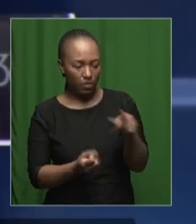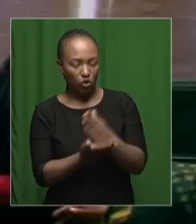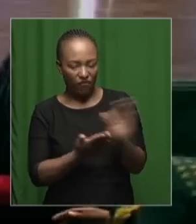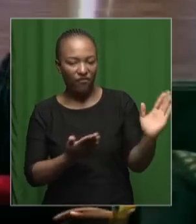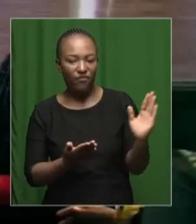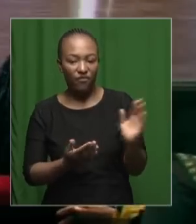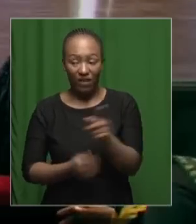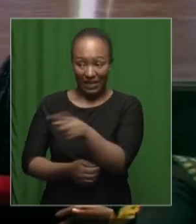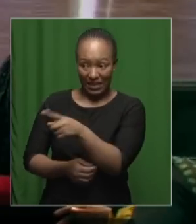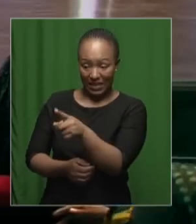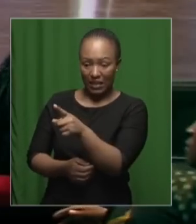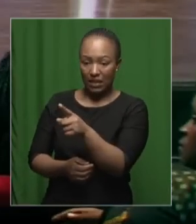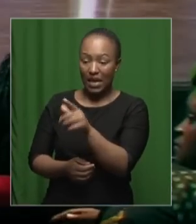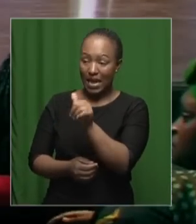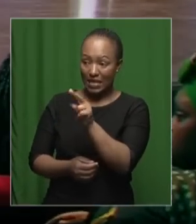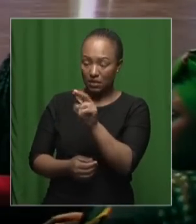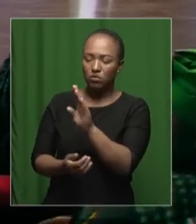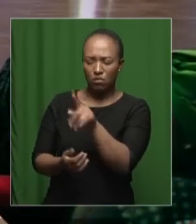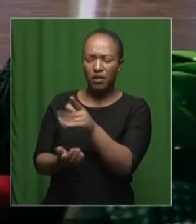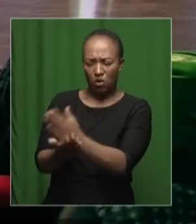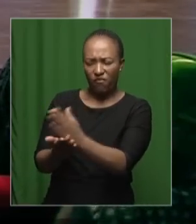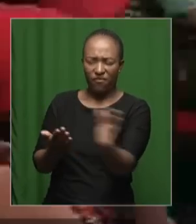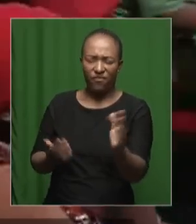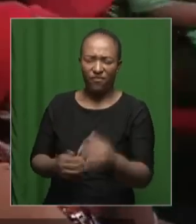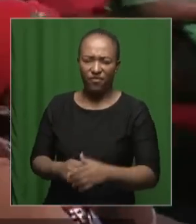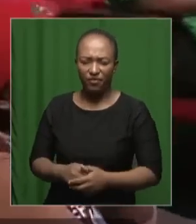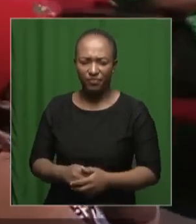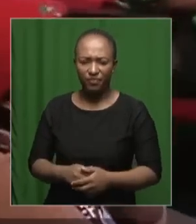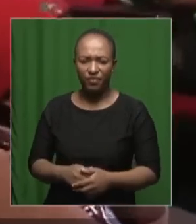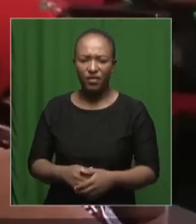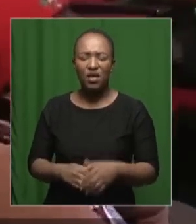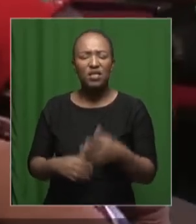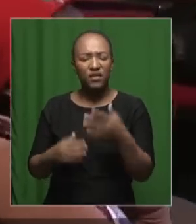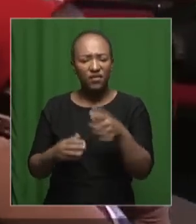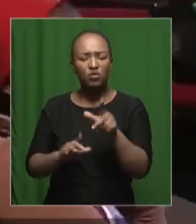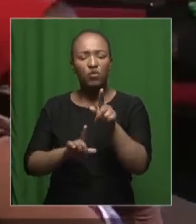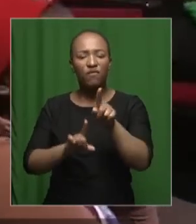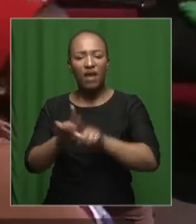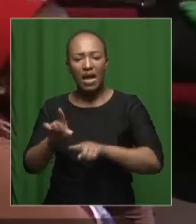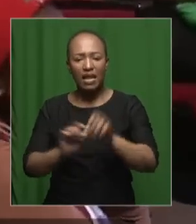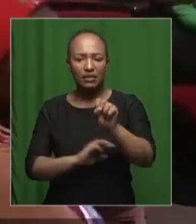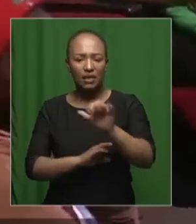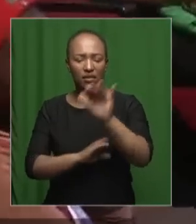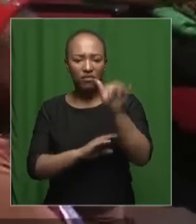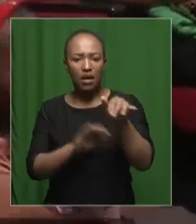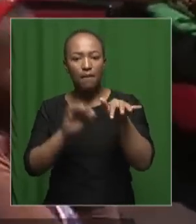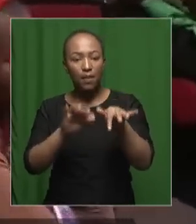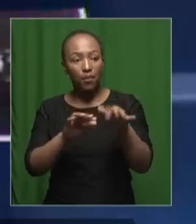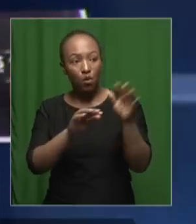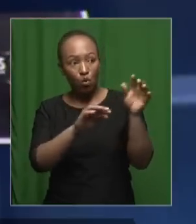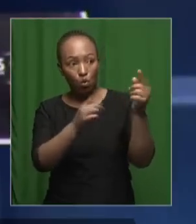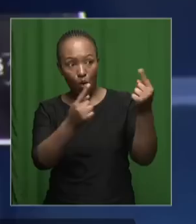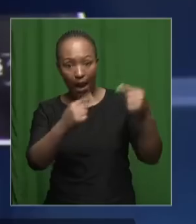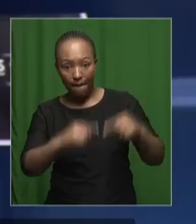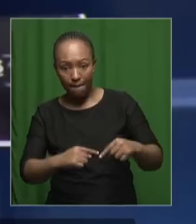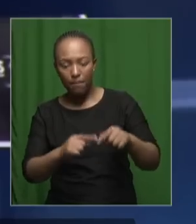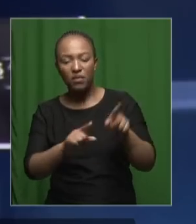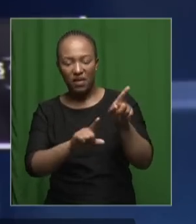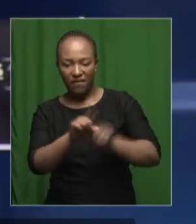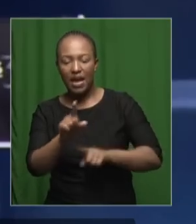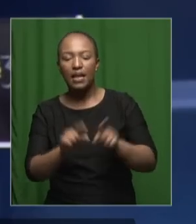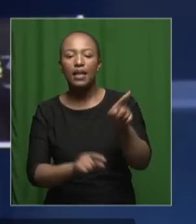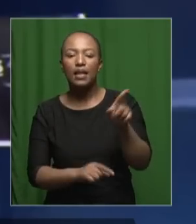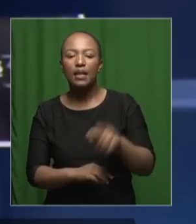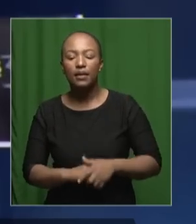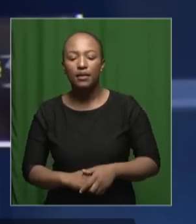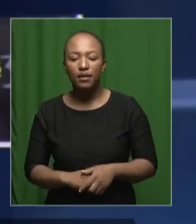them. Because they have failed both South Africans and migrants as well. So